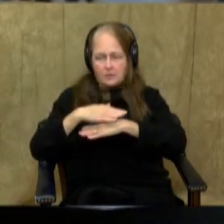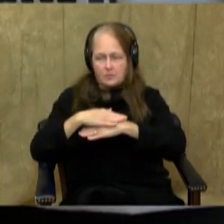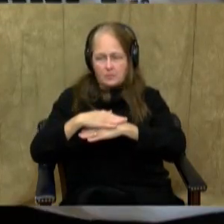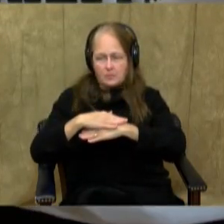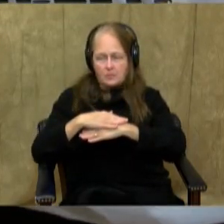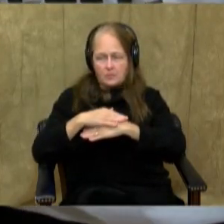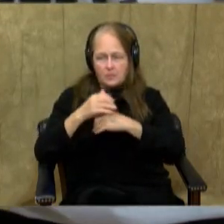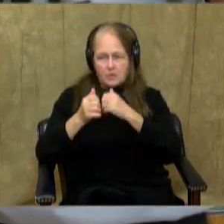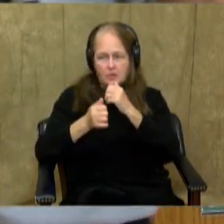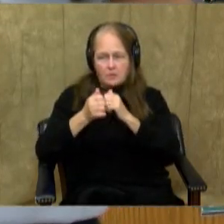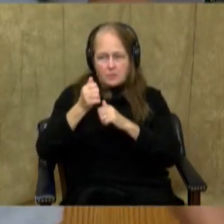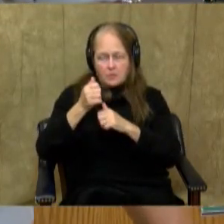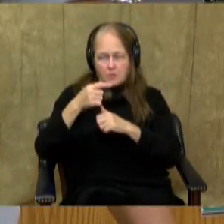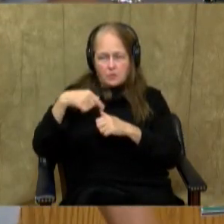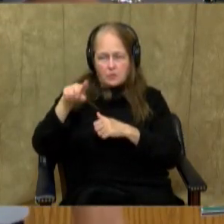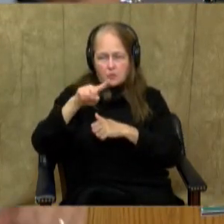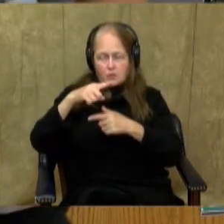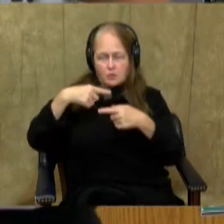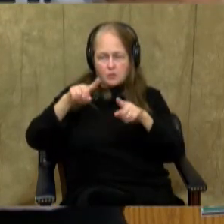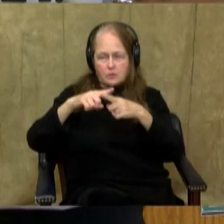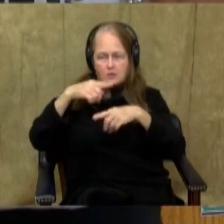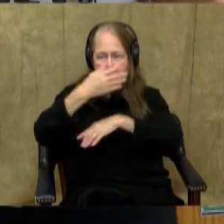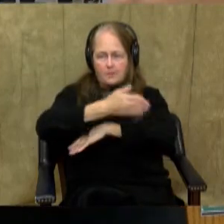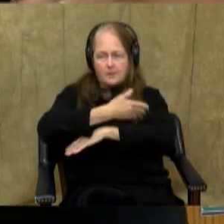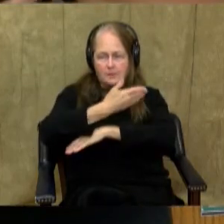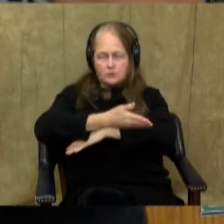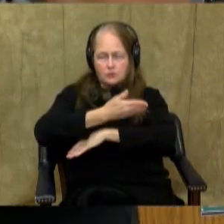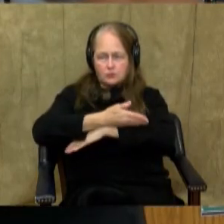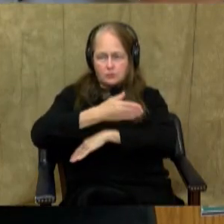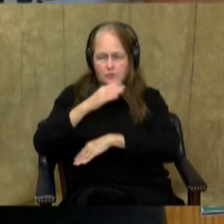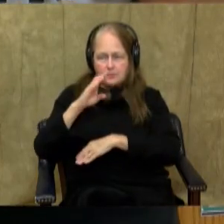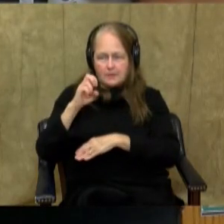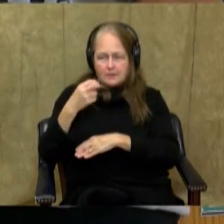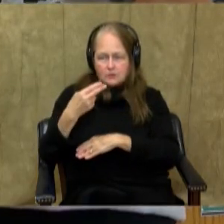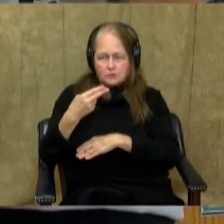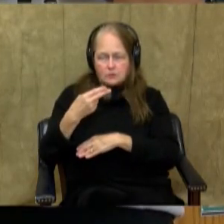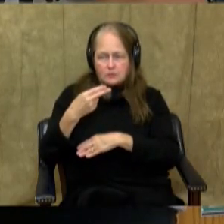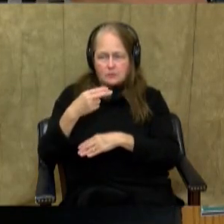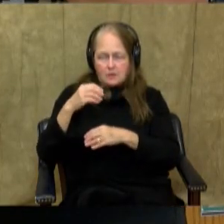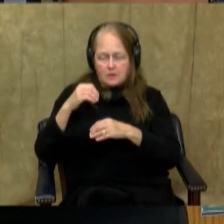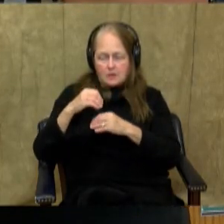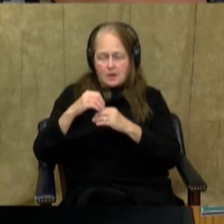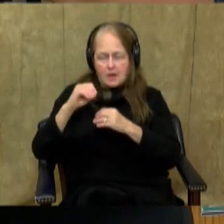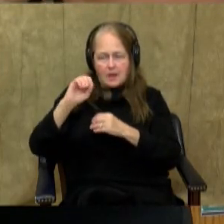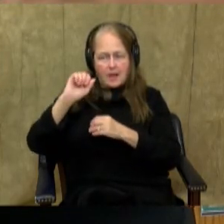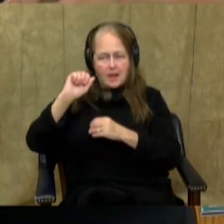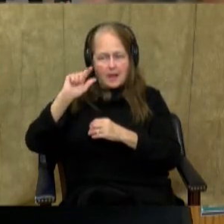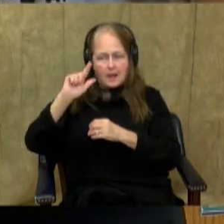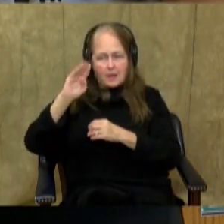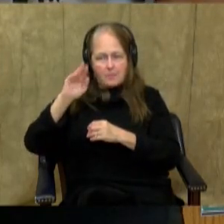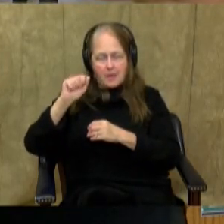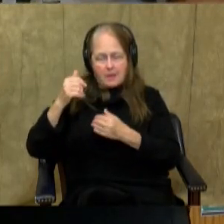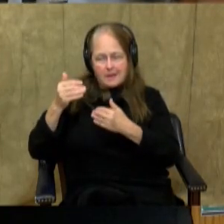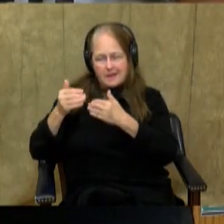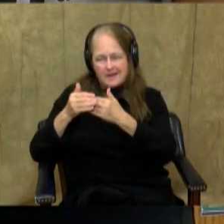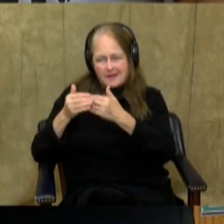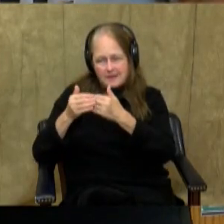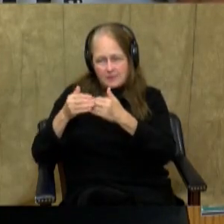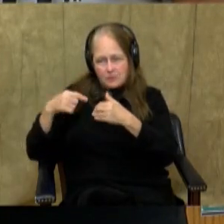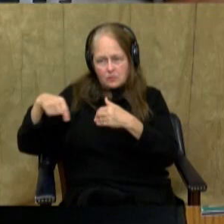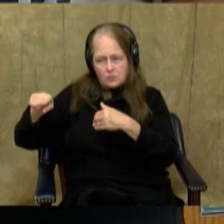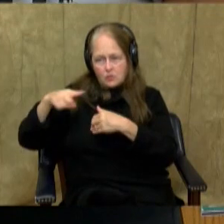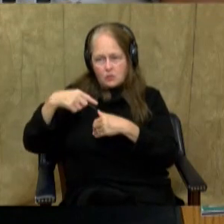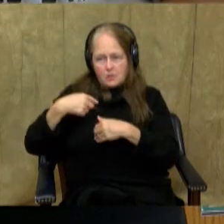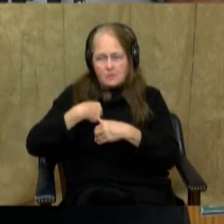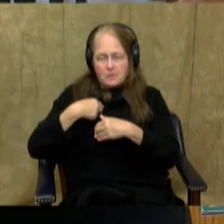because most of us have been to the beach. We're down here in lower Alabama, right on the coastline, so we're very familiar